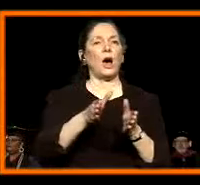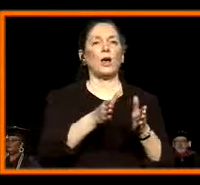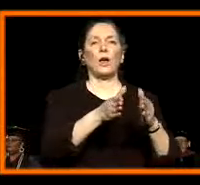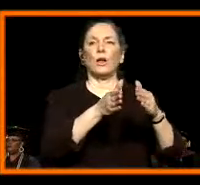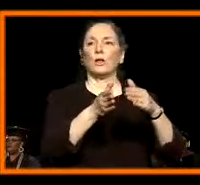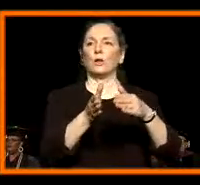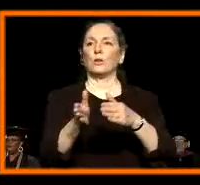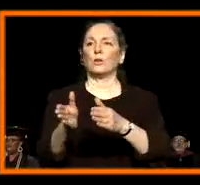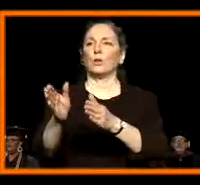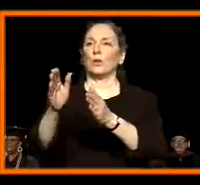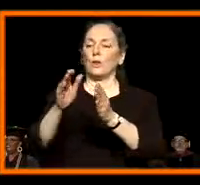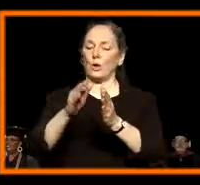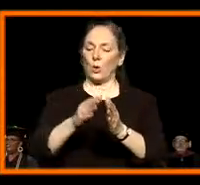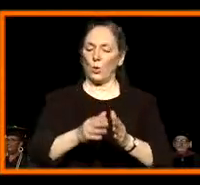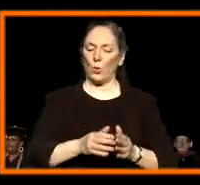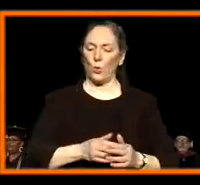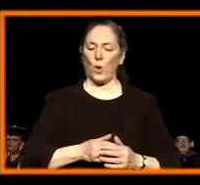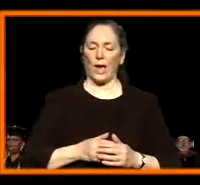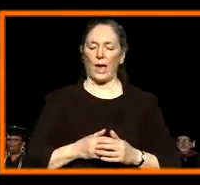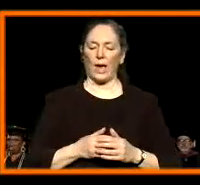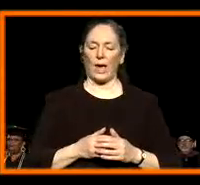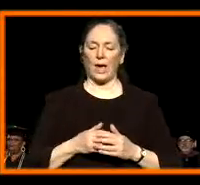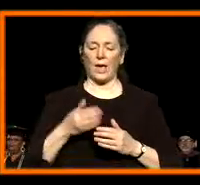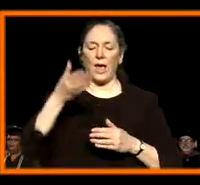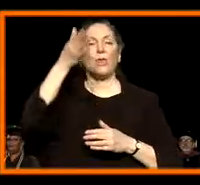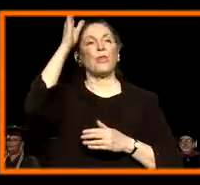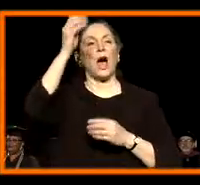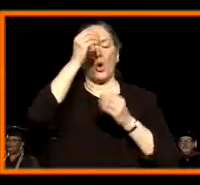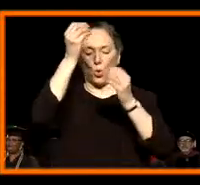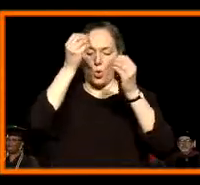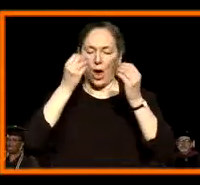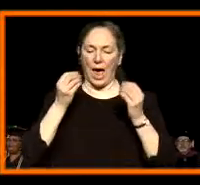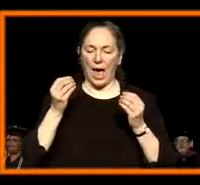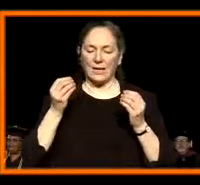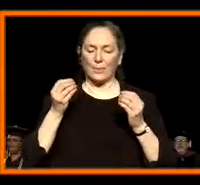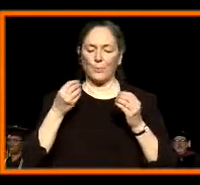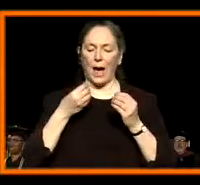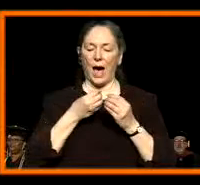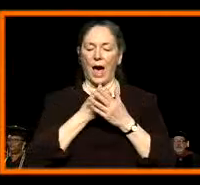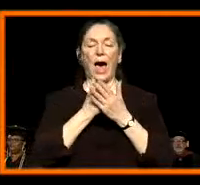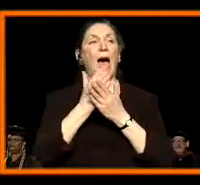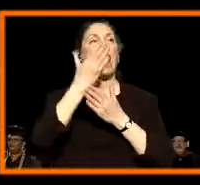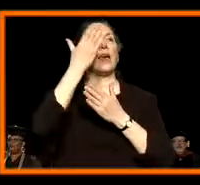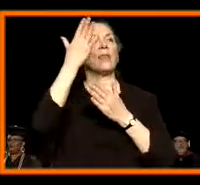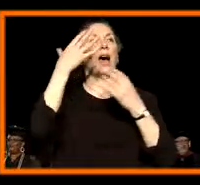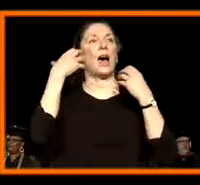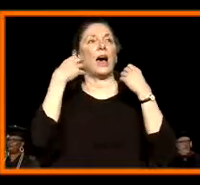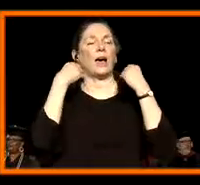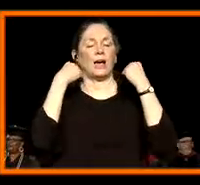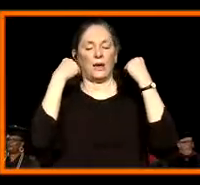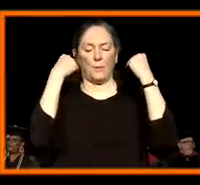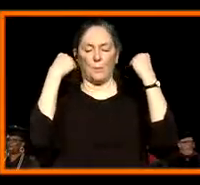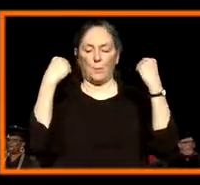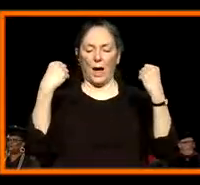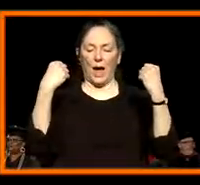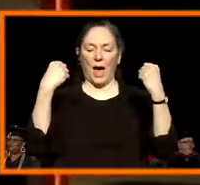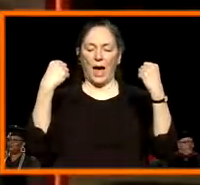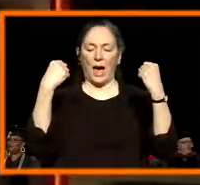far on the way, thou who hast by